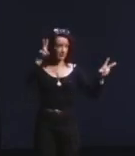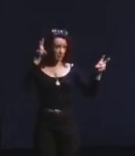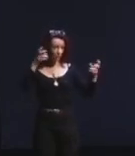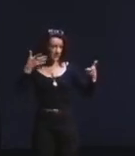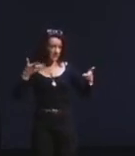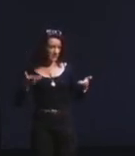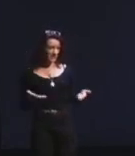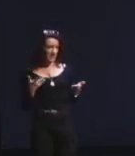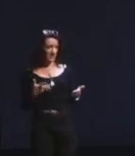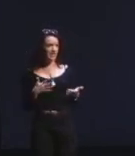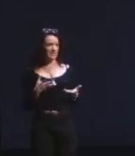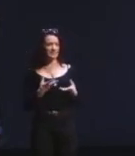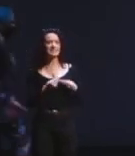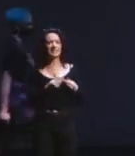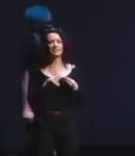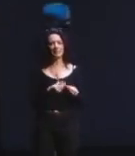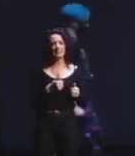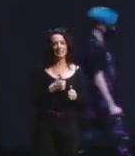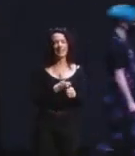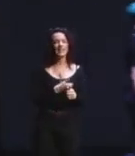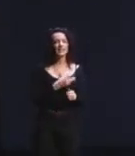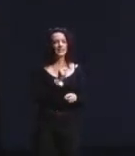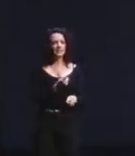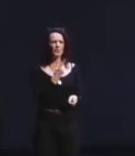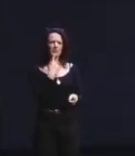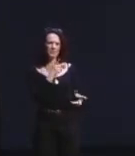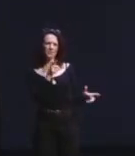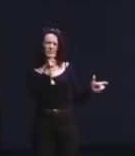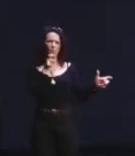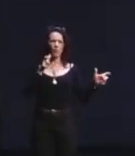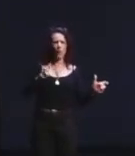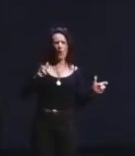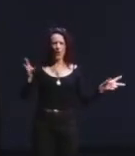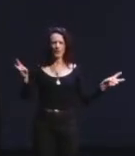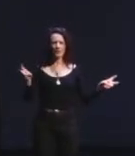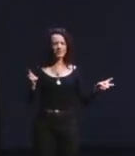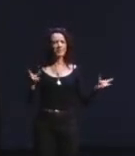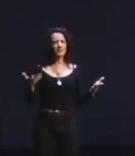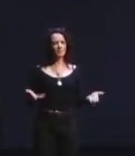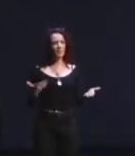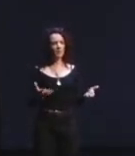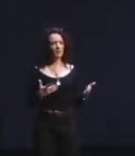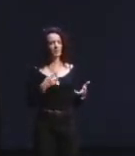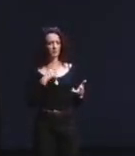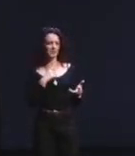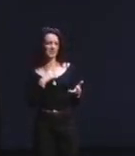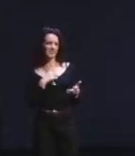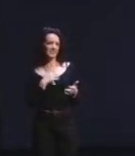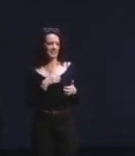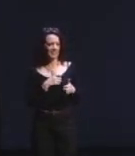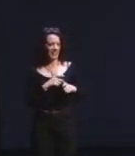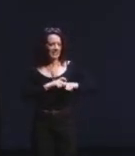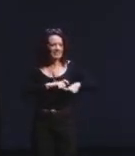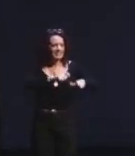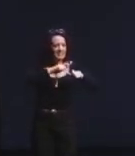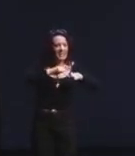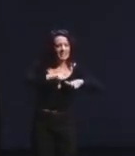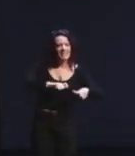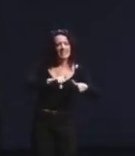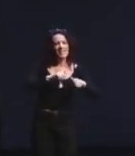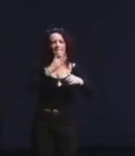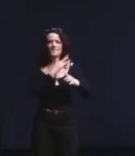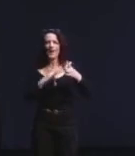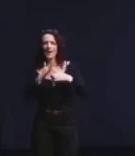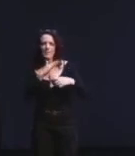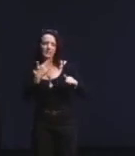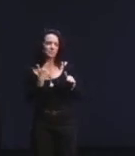today is sustainability. Now, sustainability has become a bit of a buzzword. You know, we talk about sustainable business models, sustainable